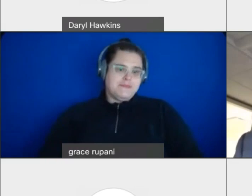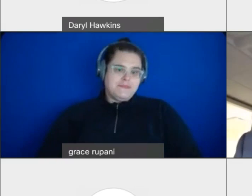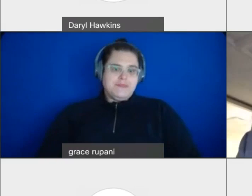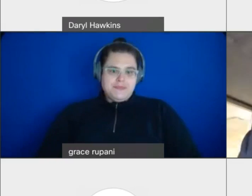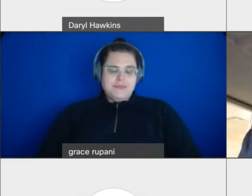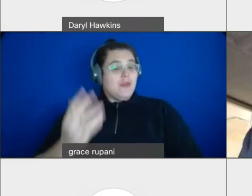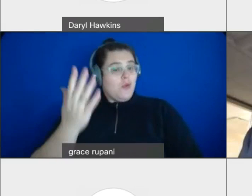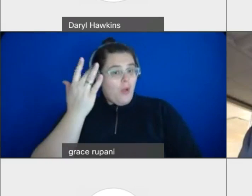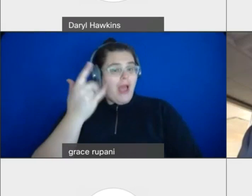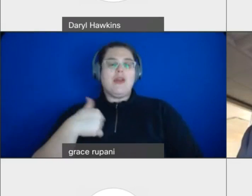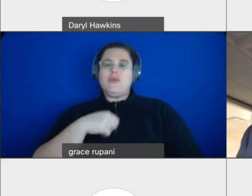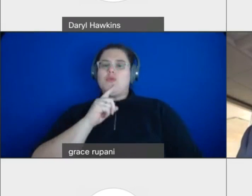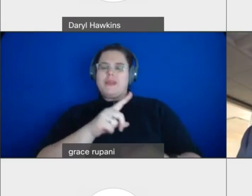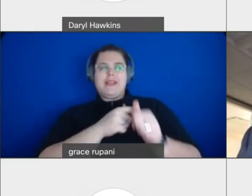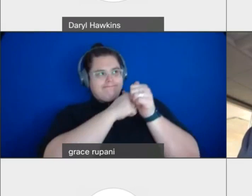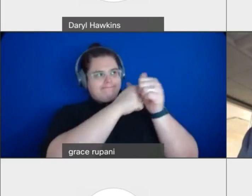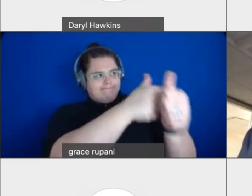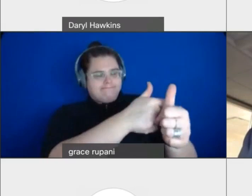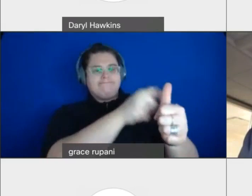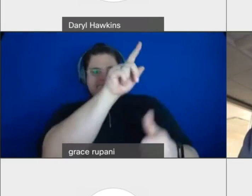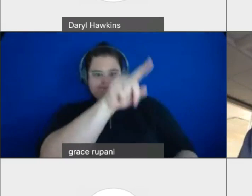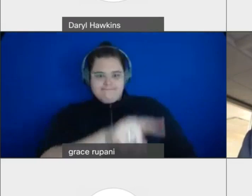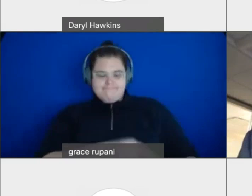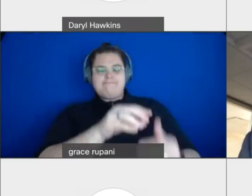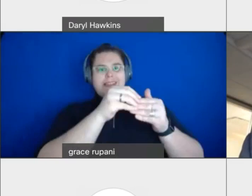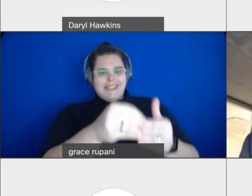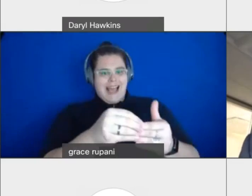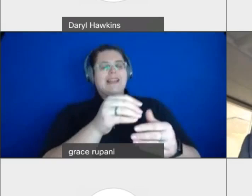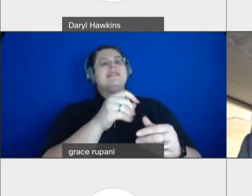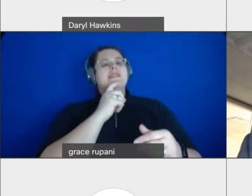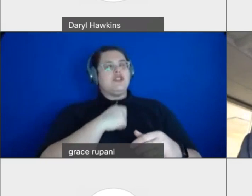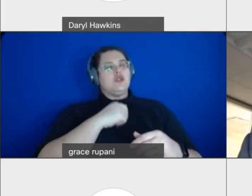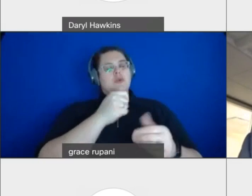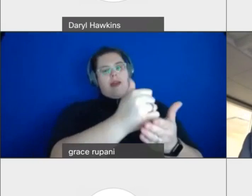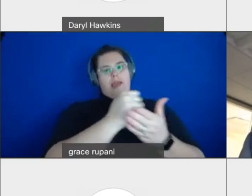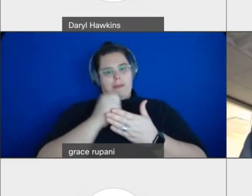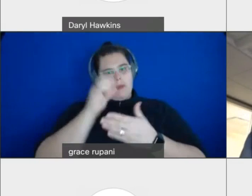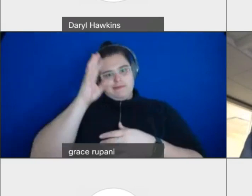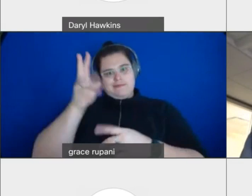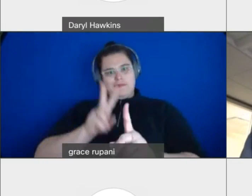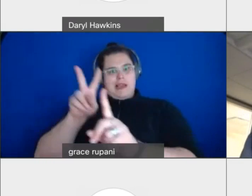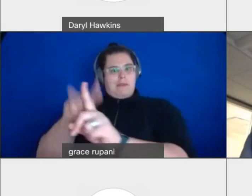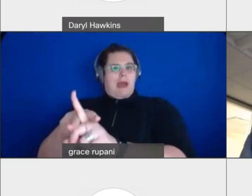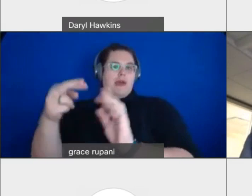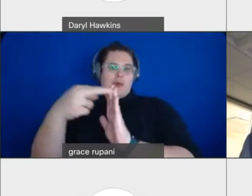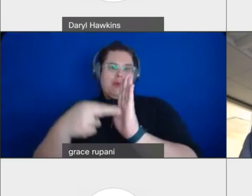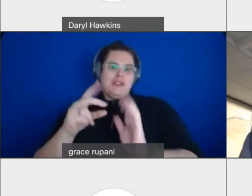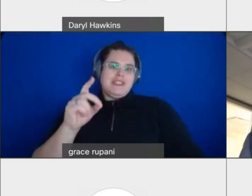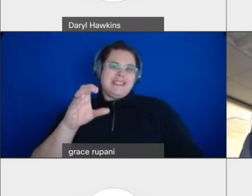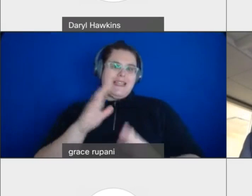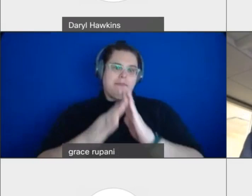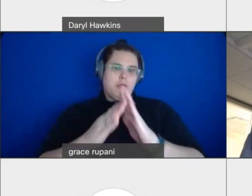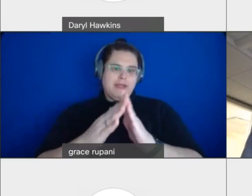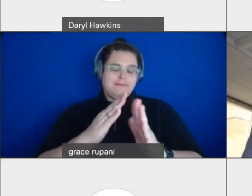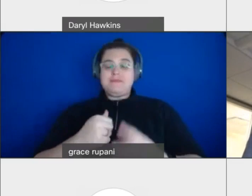make those guidances for our DC community. So right now, nothing has changed on our end, but we are reviewing it.